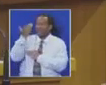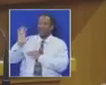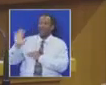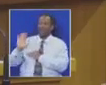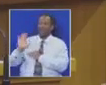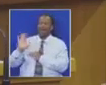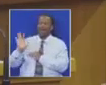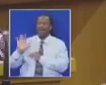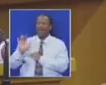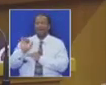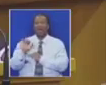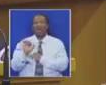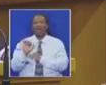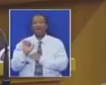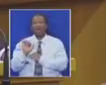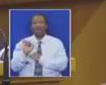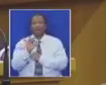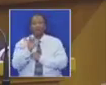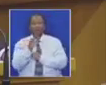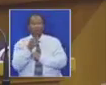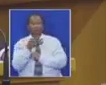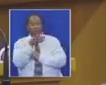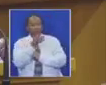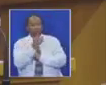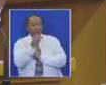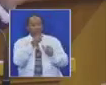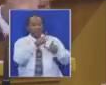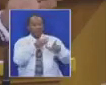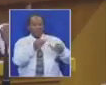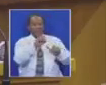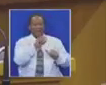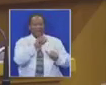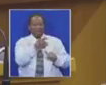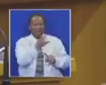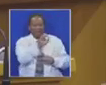Many of those people did not buy the land, and we don't want to talk about that.